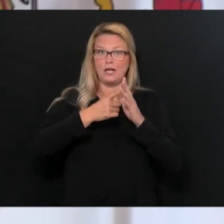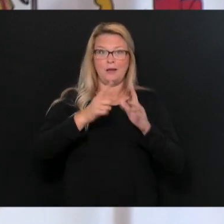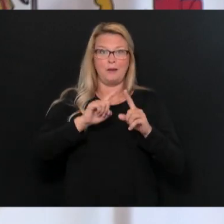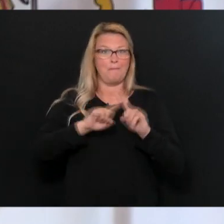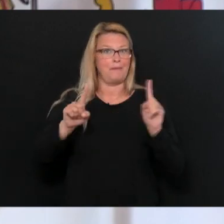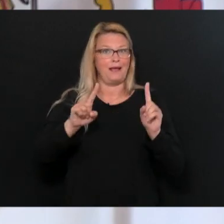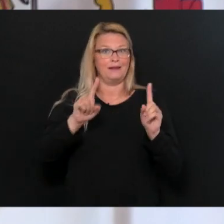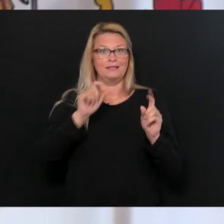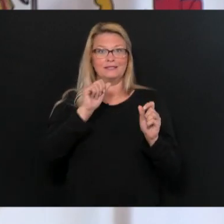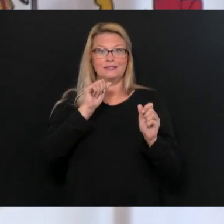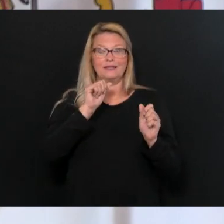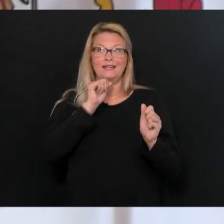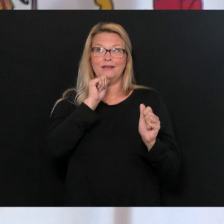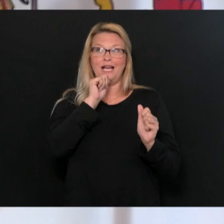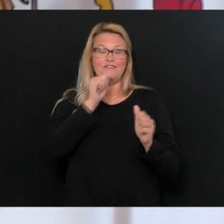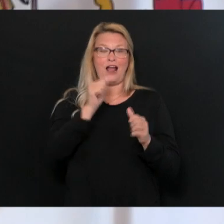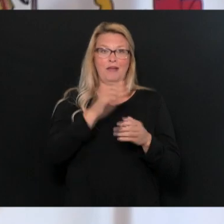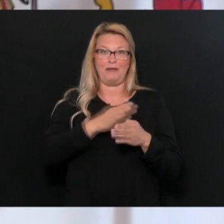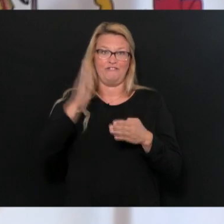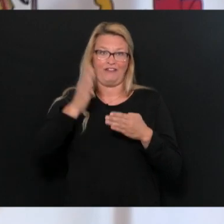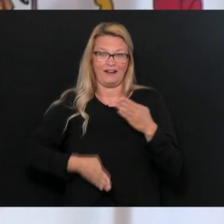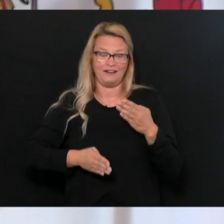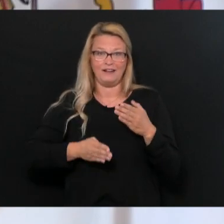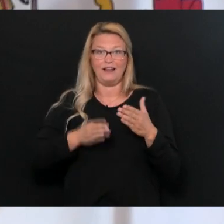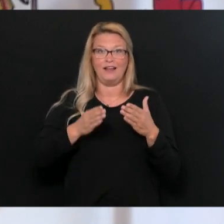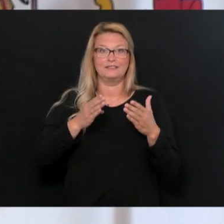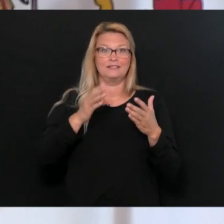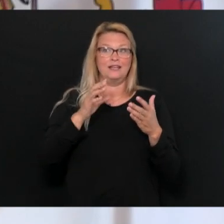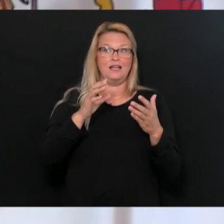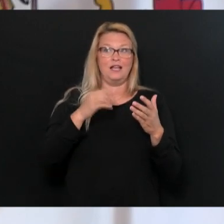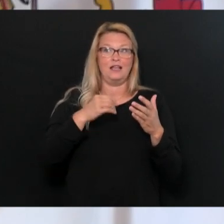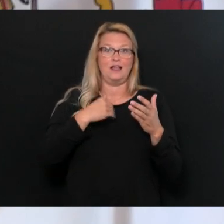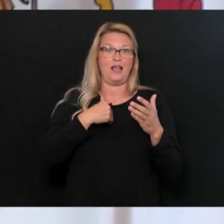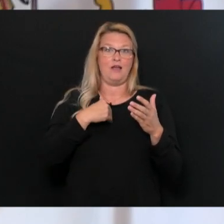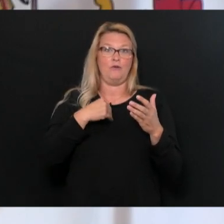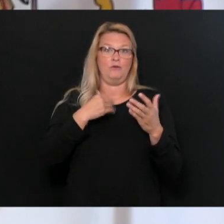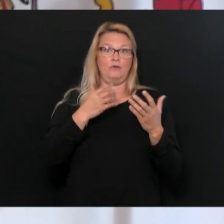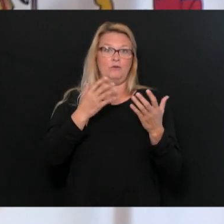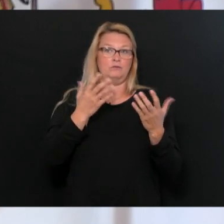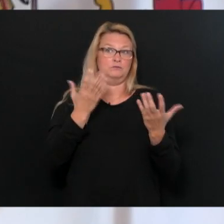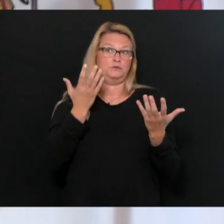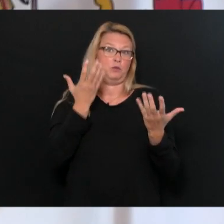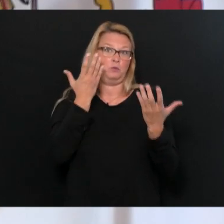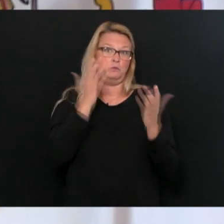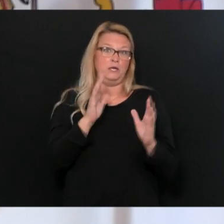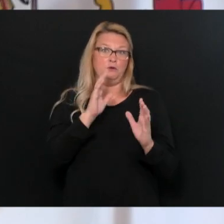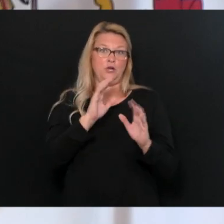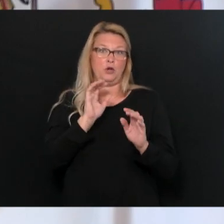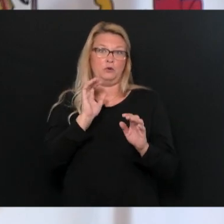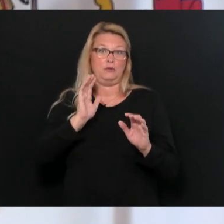have not intensified to the level that they'll have to be done before we get there.